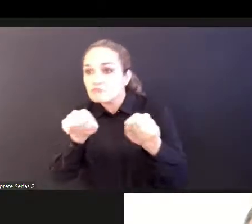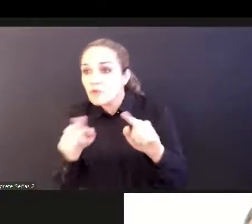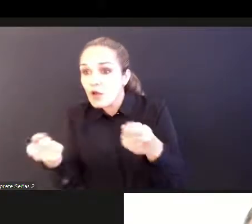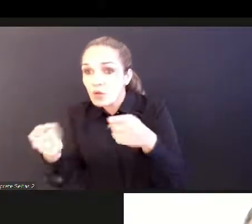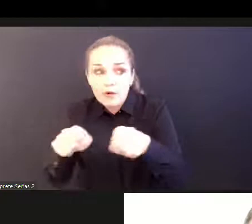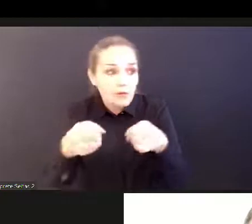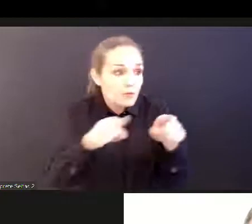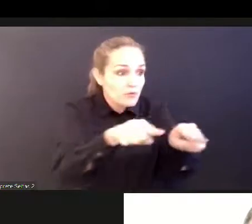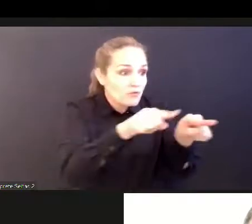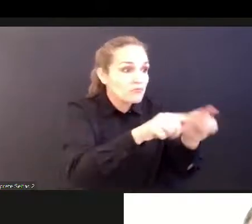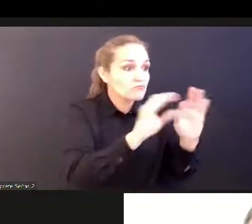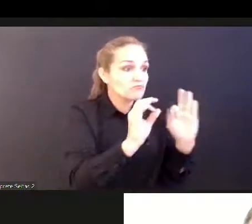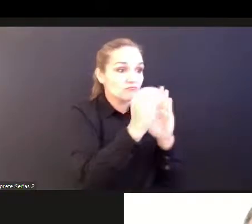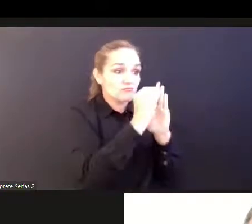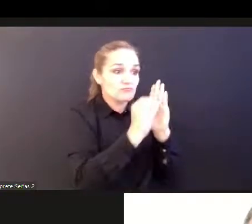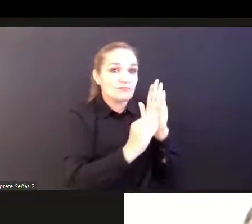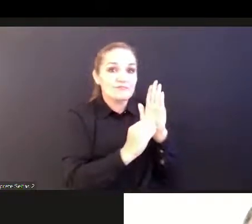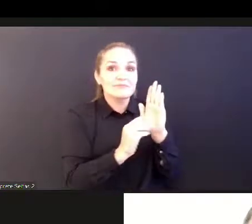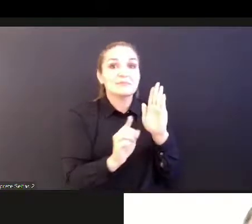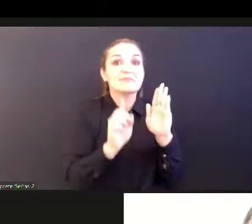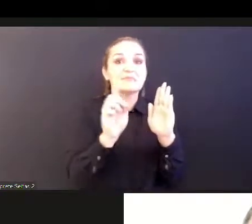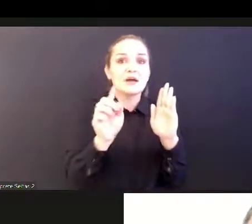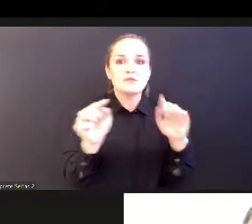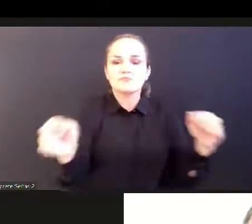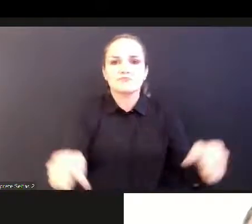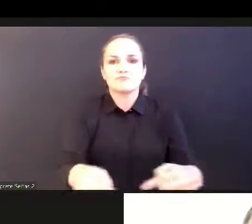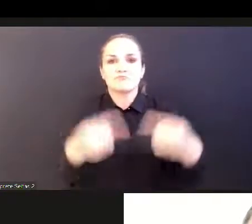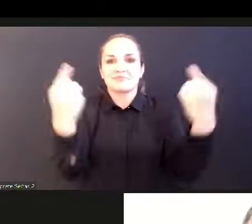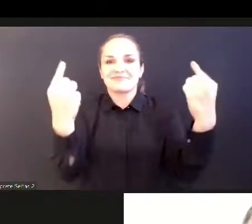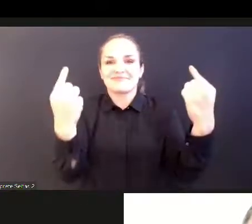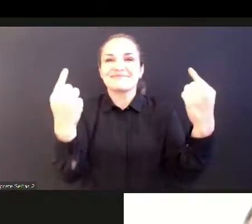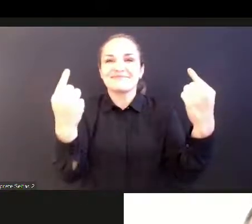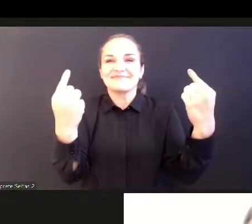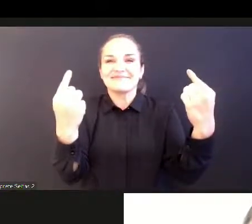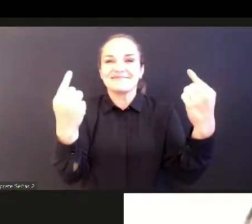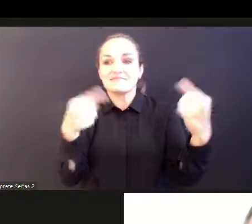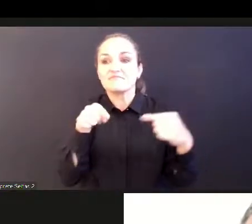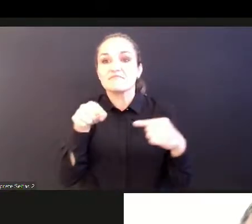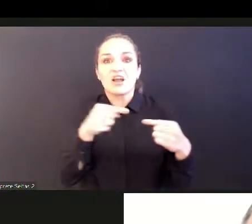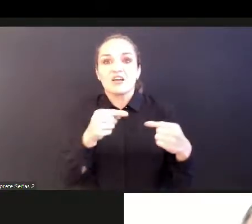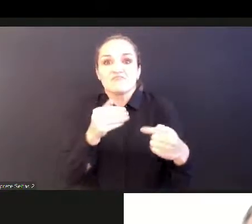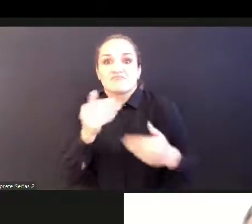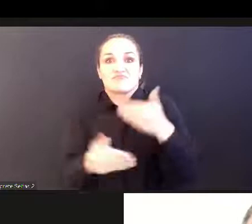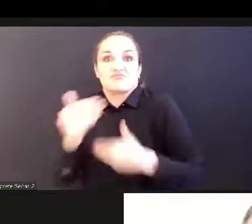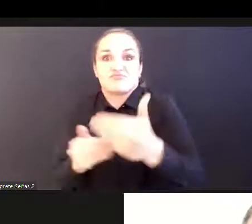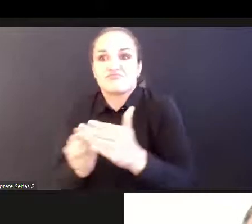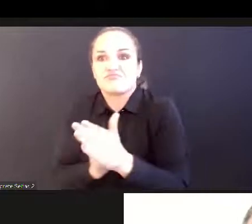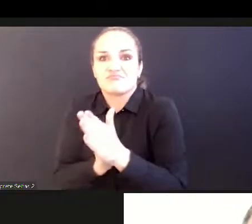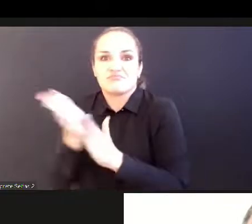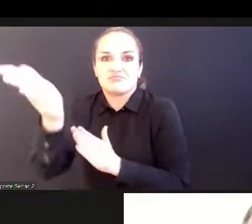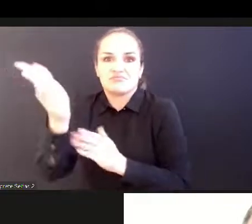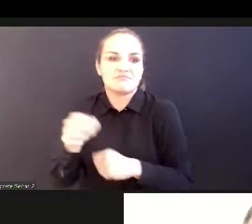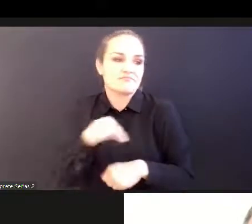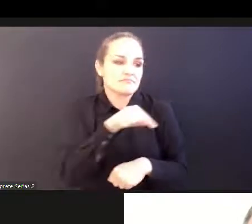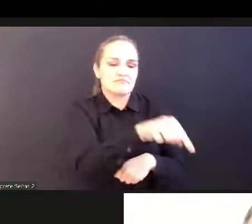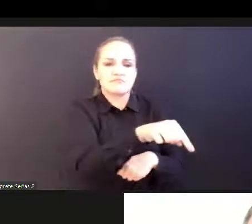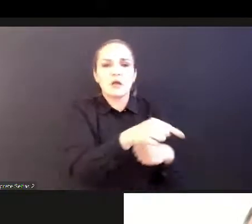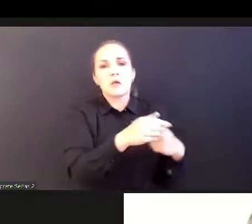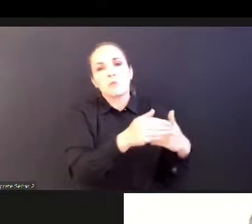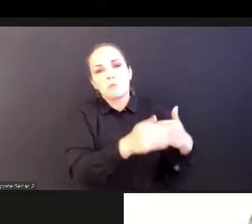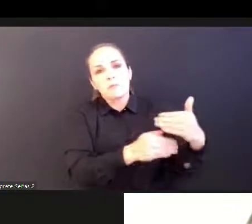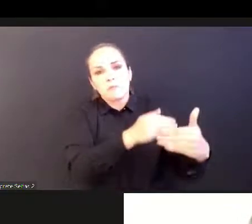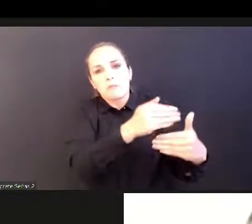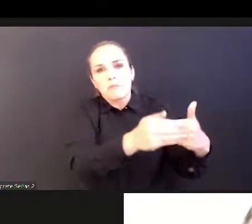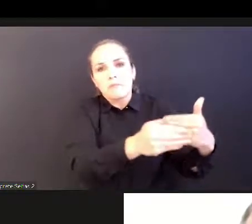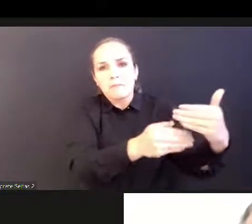and investment sectors goes a little faster than our local economy. So many of these changes are a little bit disruptive